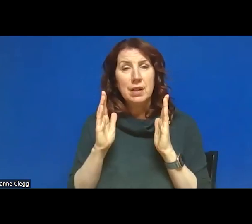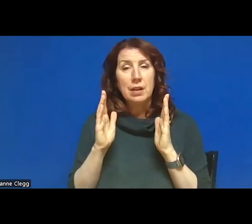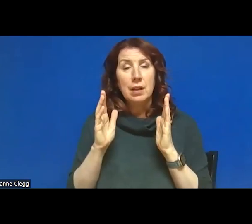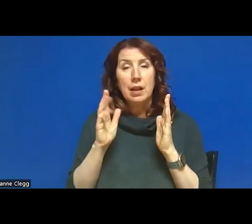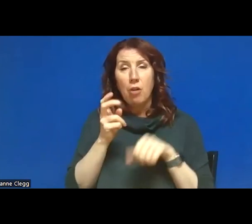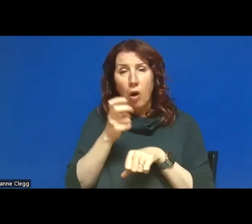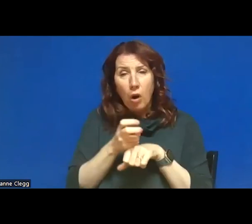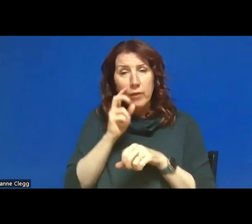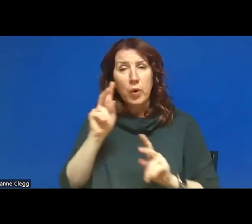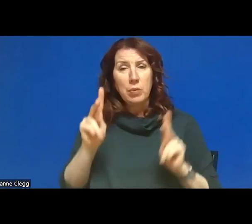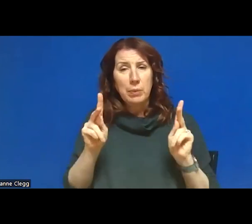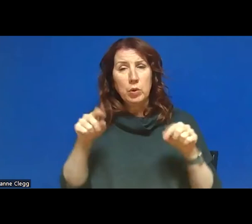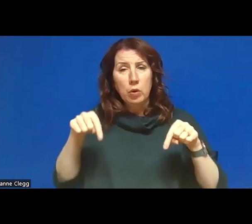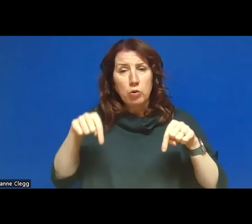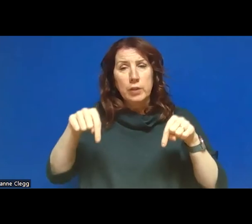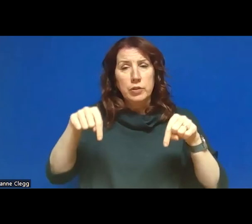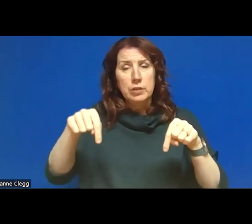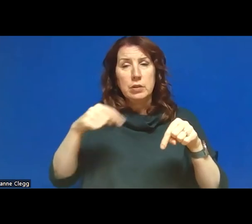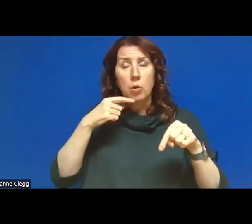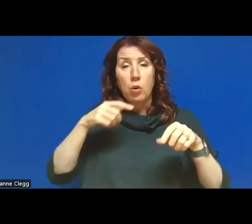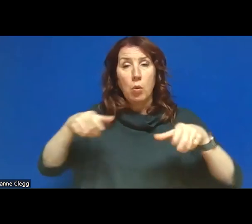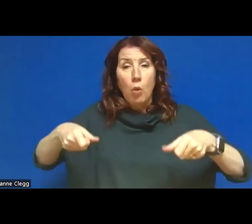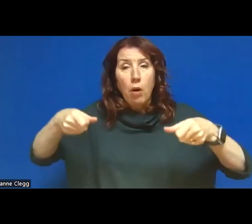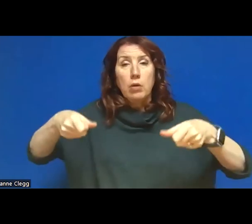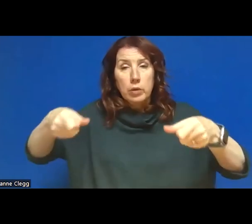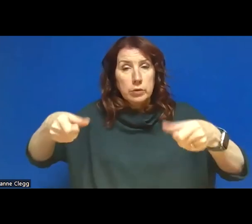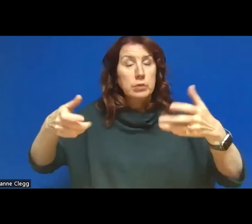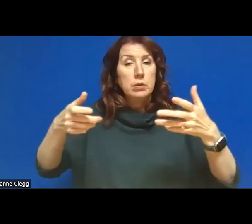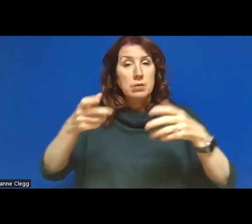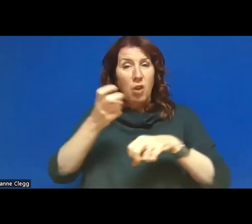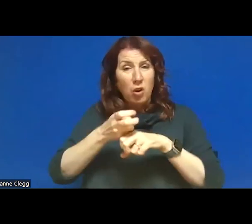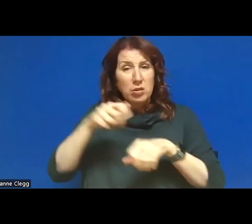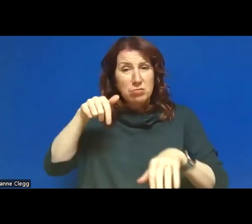maneuver? Maybe talk to the manager to make sure the aisles are wider.